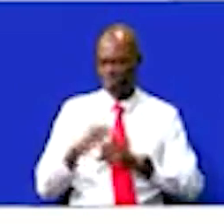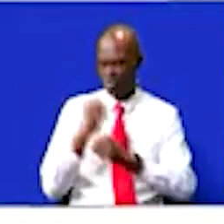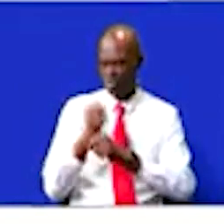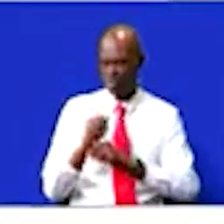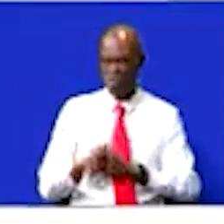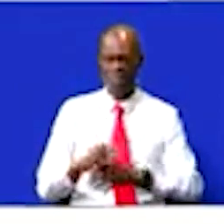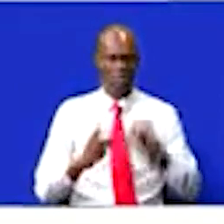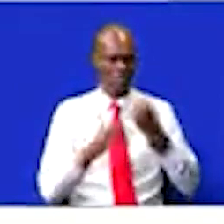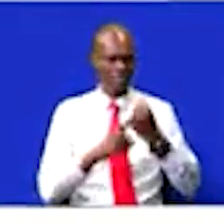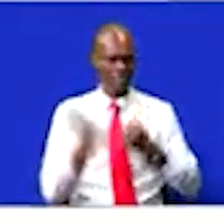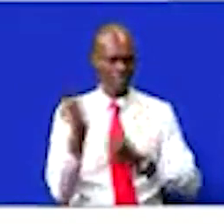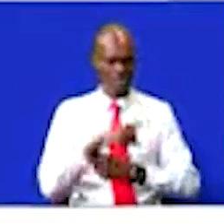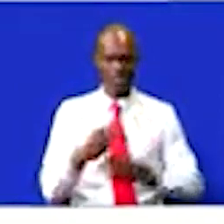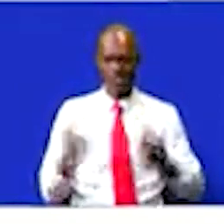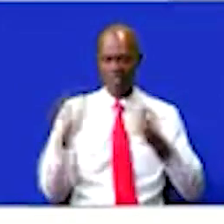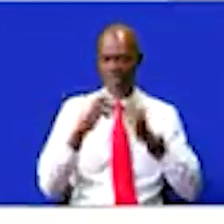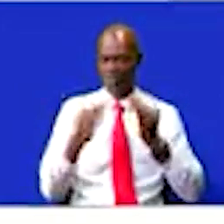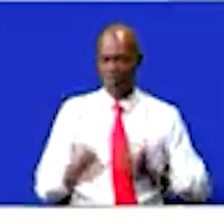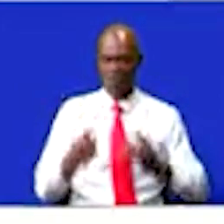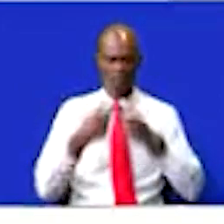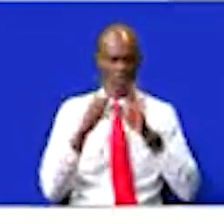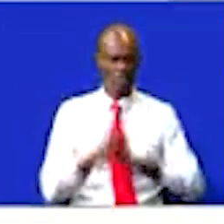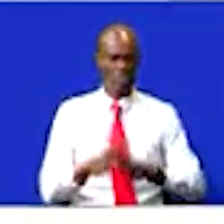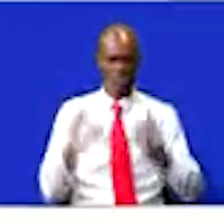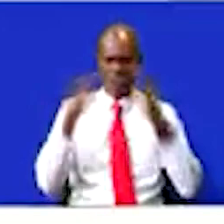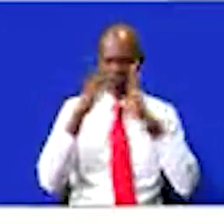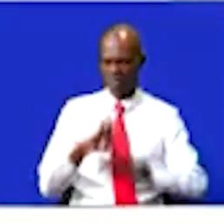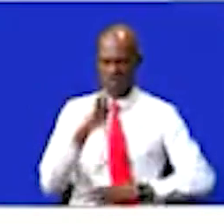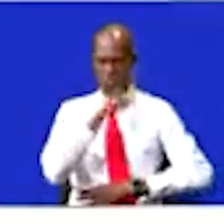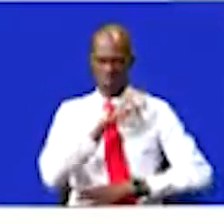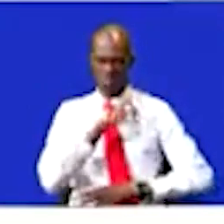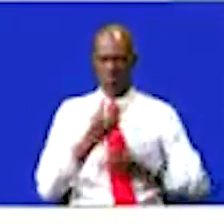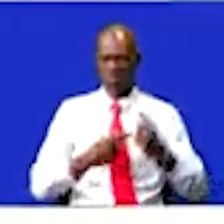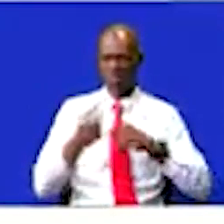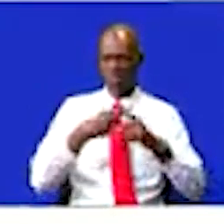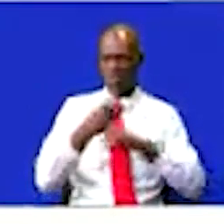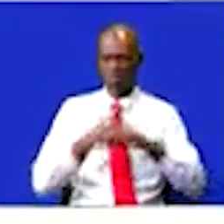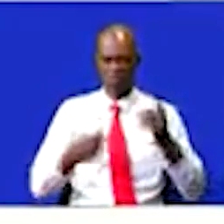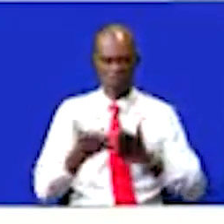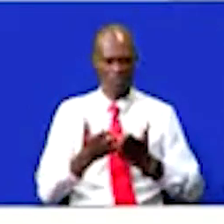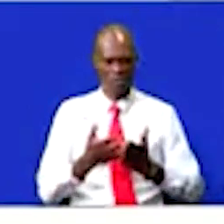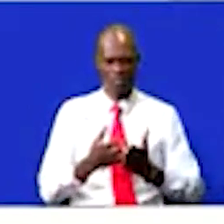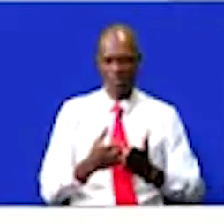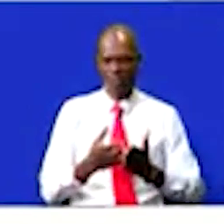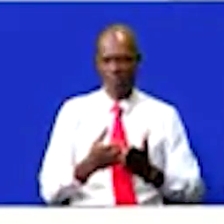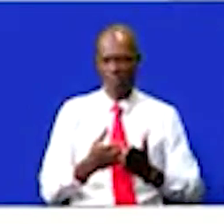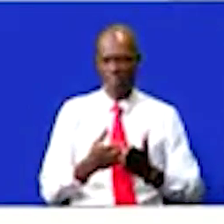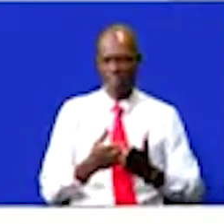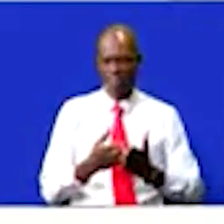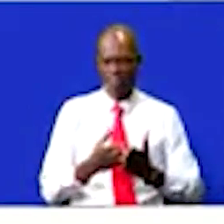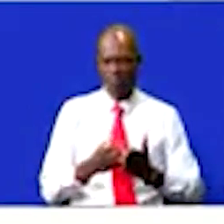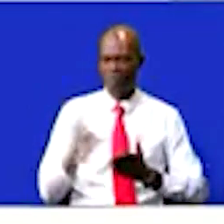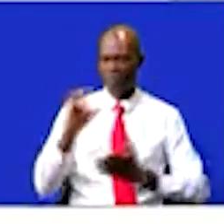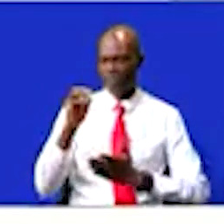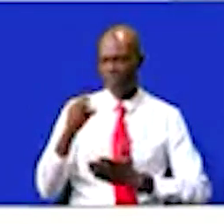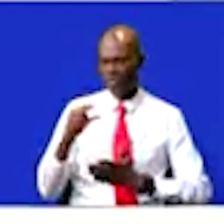mar dweche 6 nyaka gie sani kata kamano pok gineno osara kowuok kuom kuonde kata kowuok e kuondego